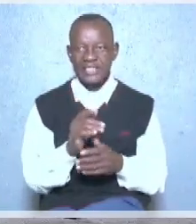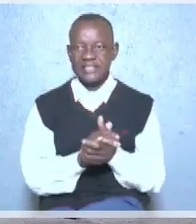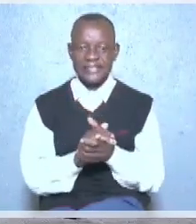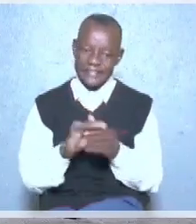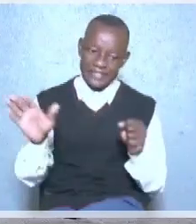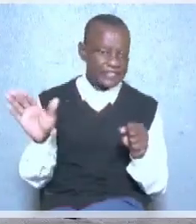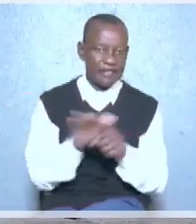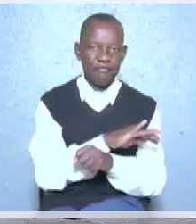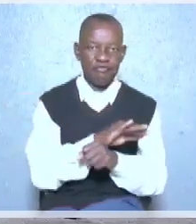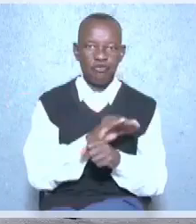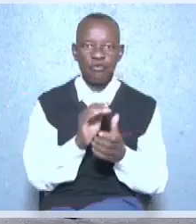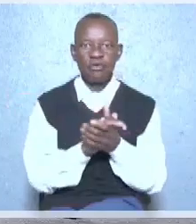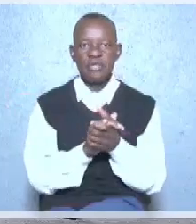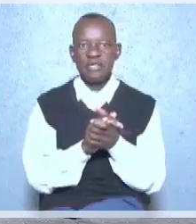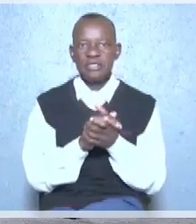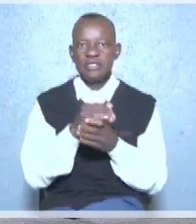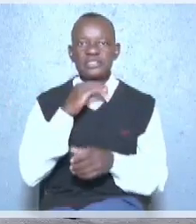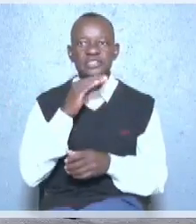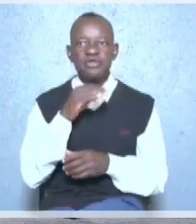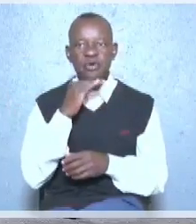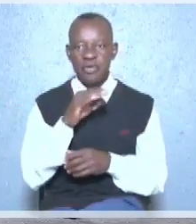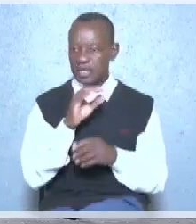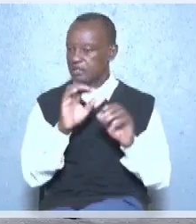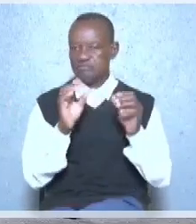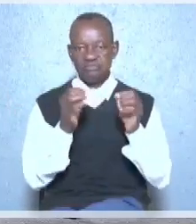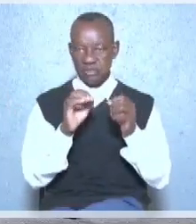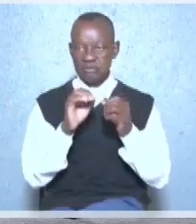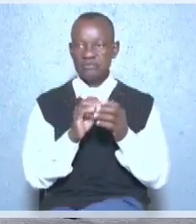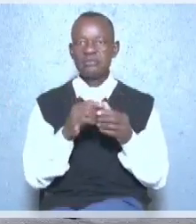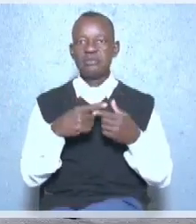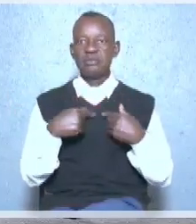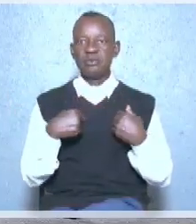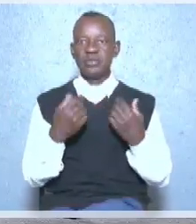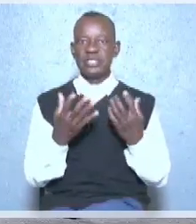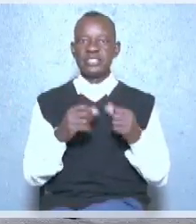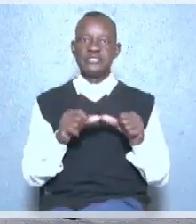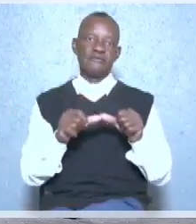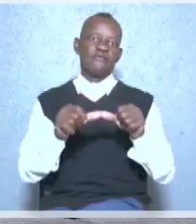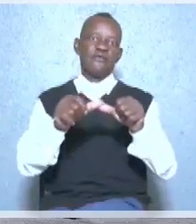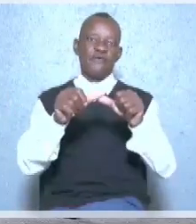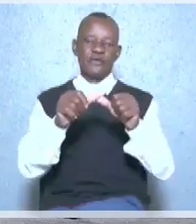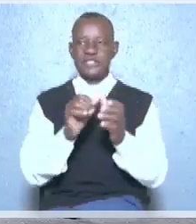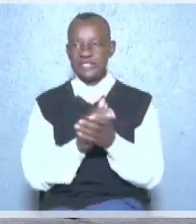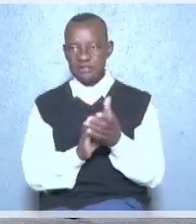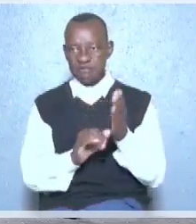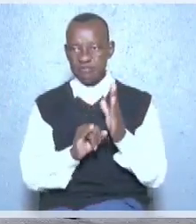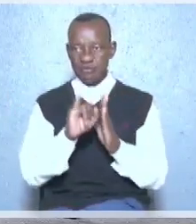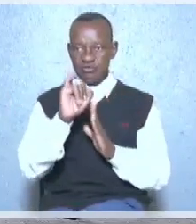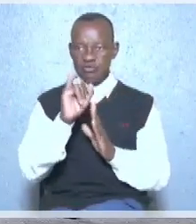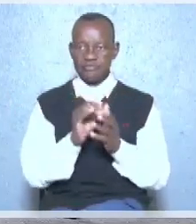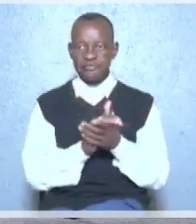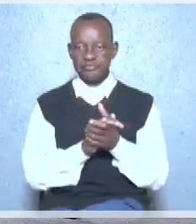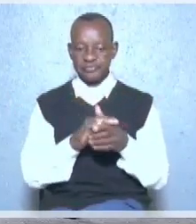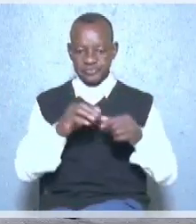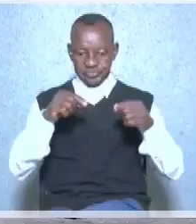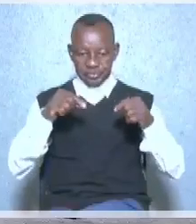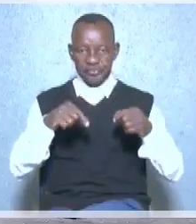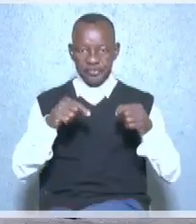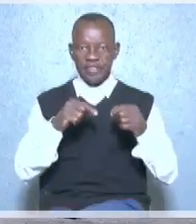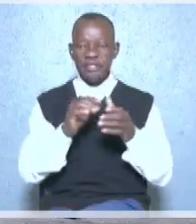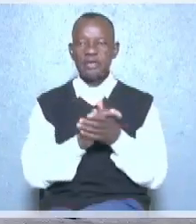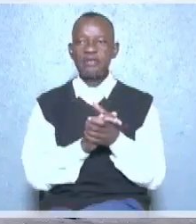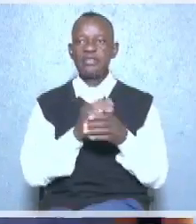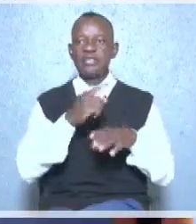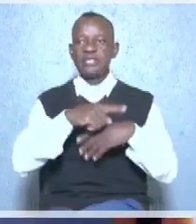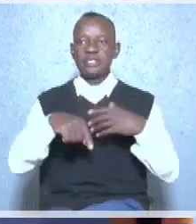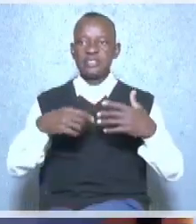justice to what the story should be. Yeah. And I'm always saying that in America today, it's so great. It's a great nation, or is